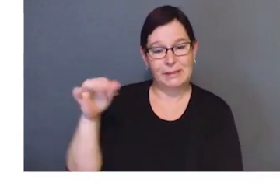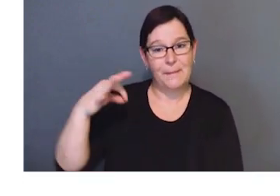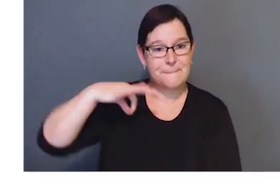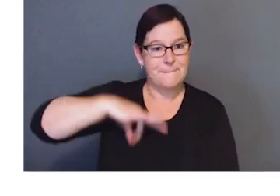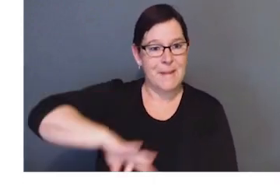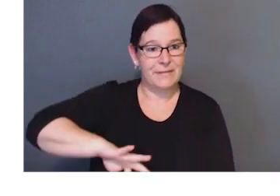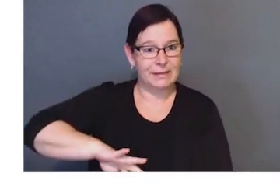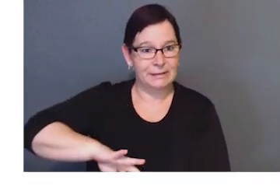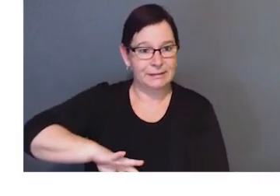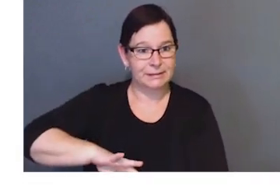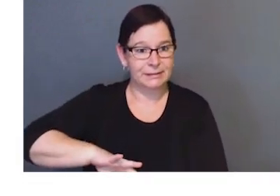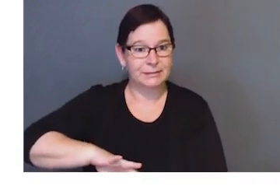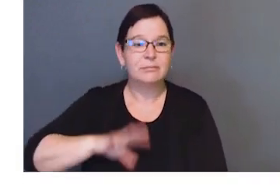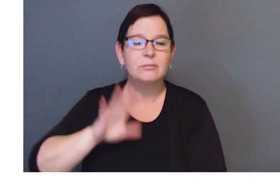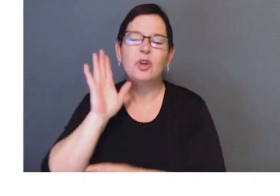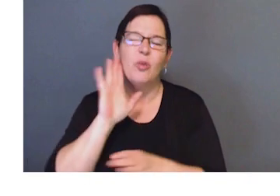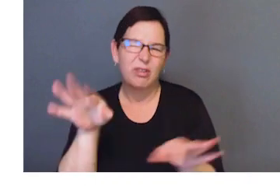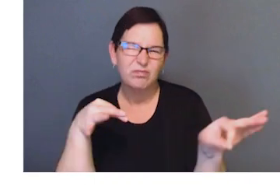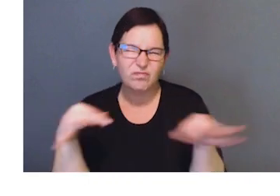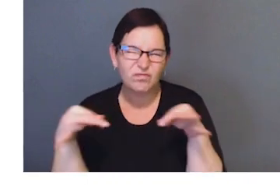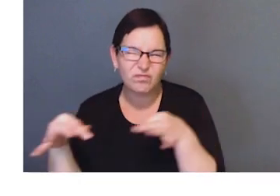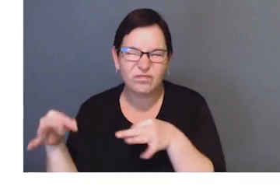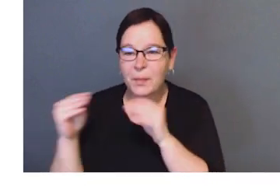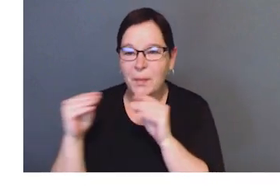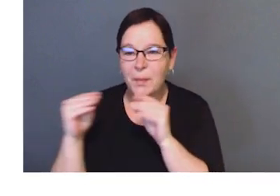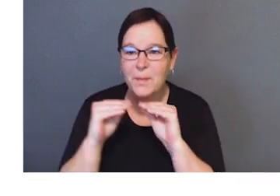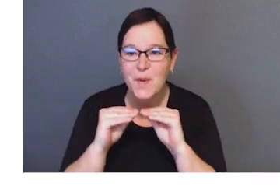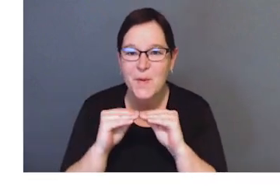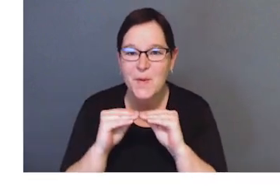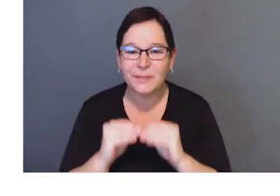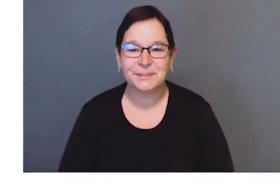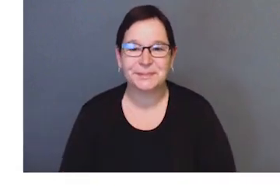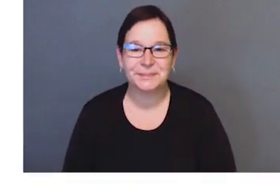I will speak more on these programs shortly.